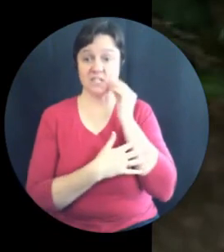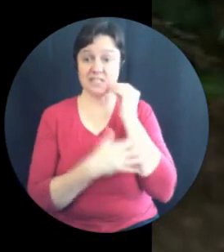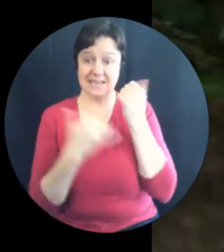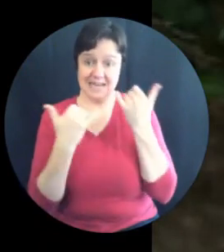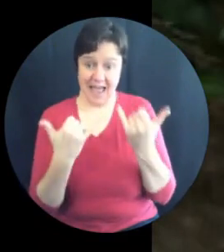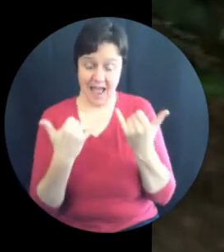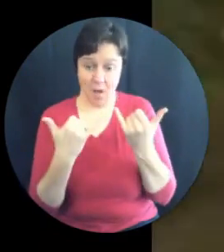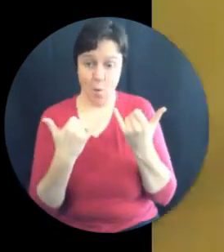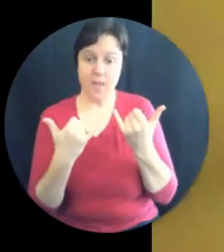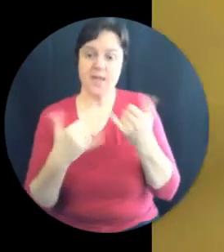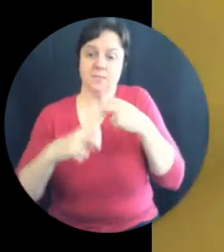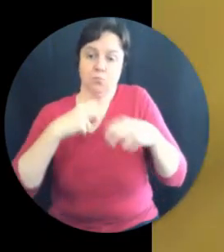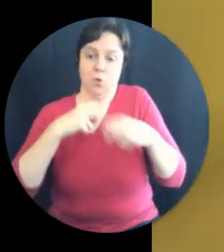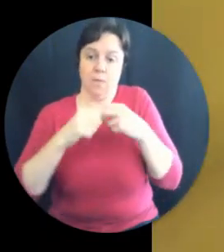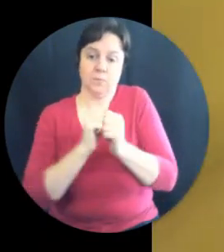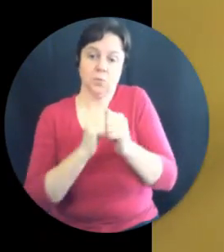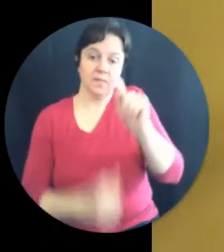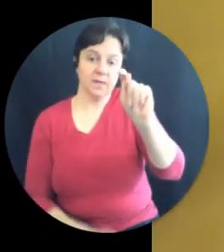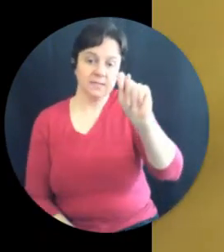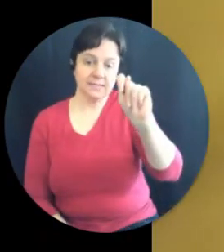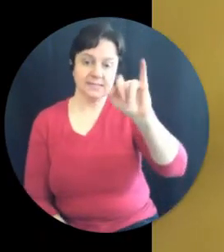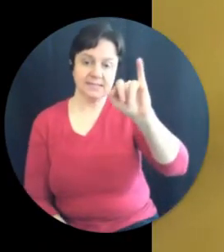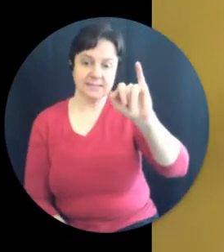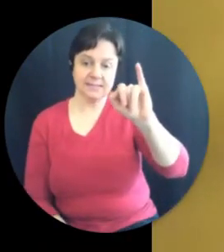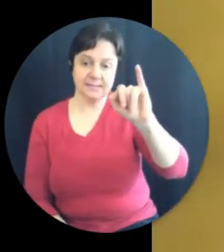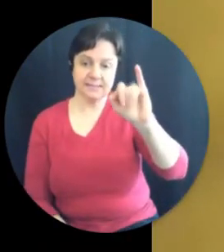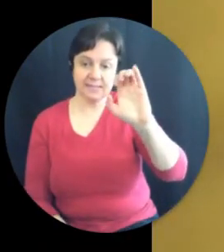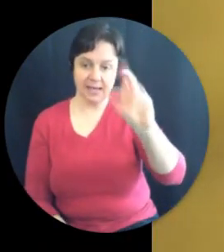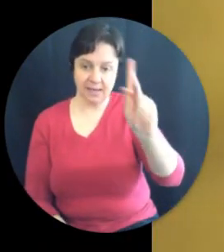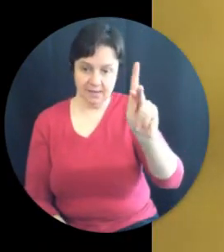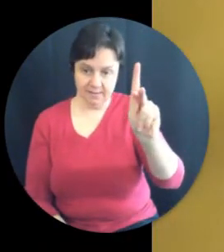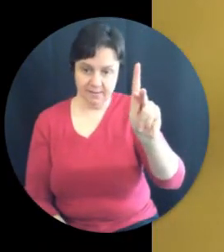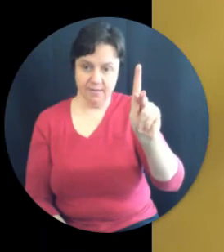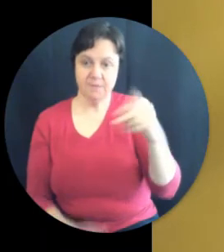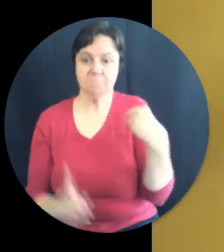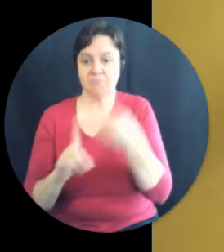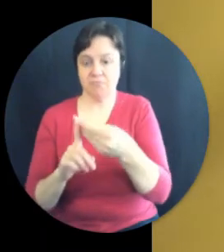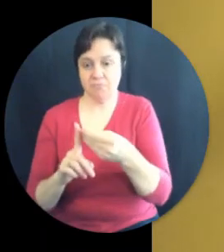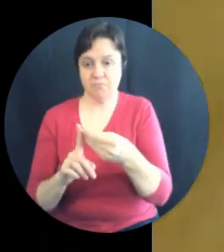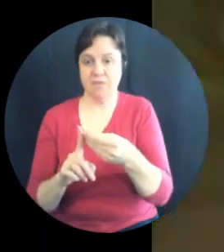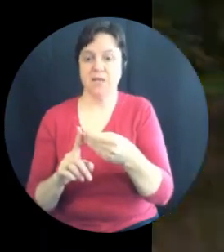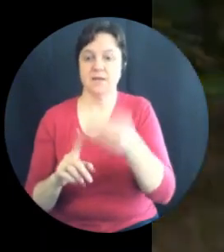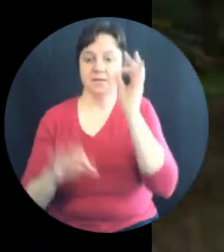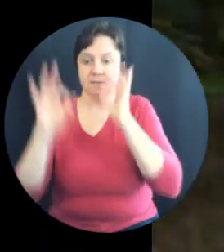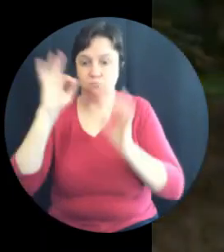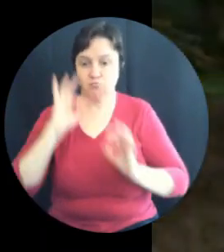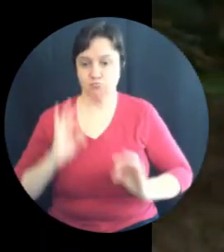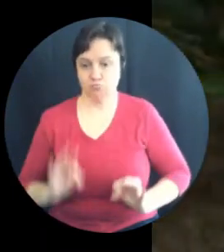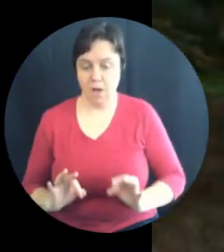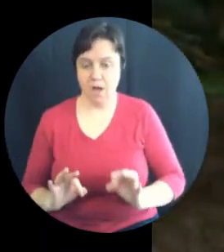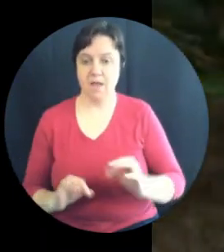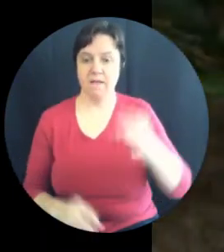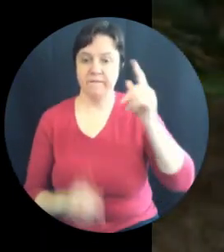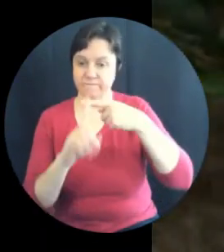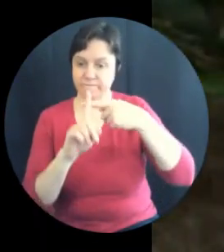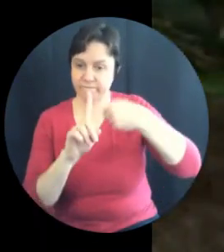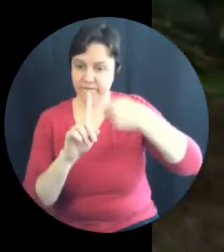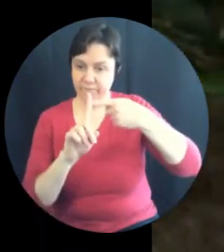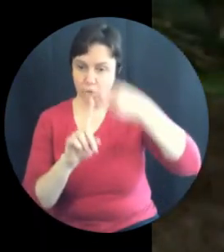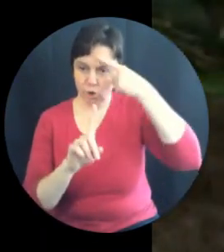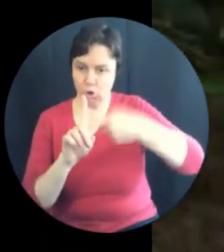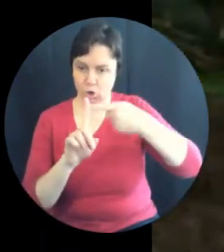with ticks. And ticks can pass Rocky Mountain spotted fever or Lyme disease. And if